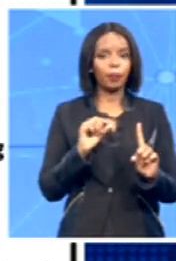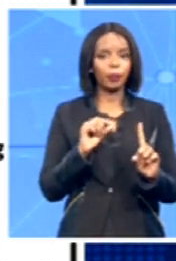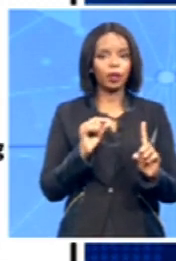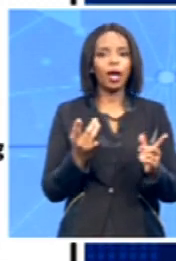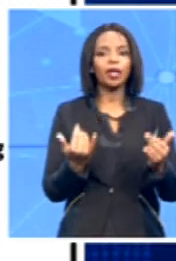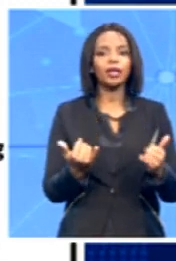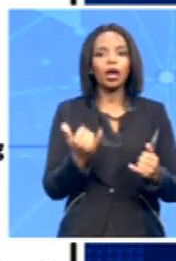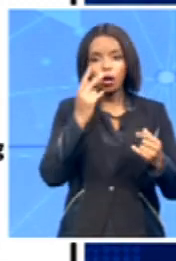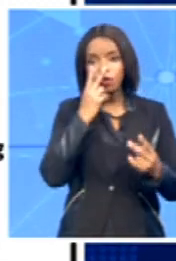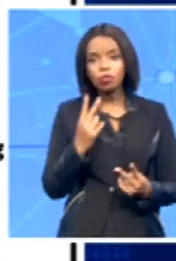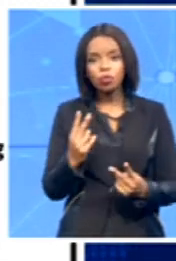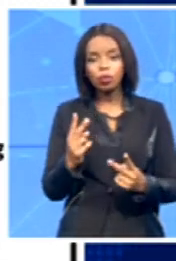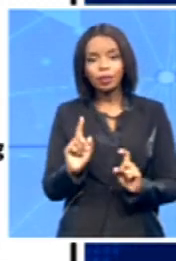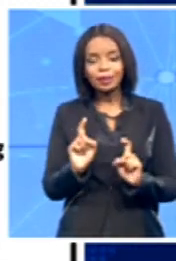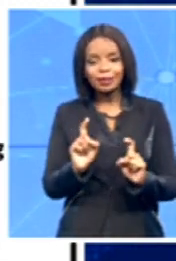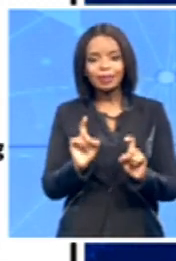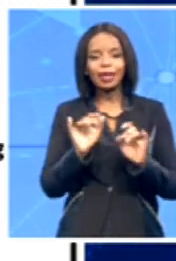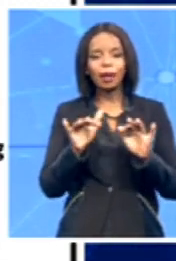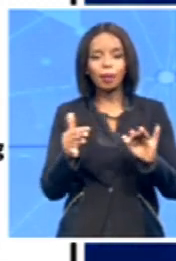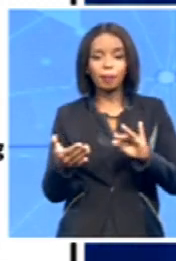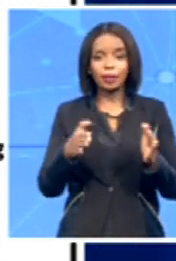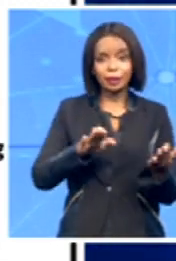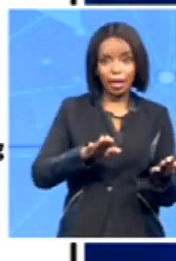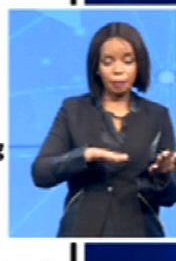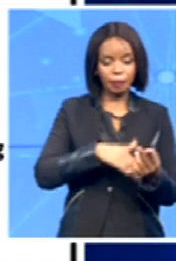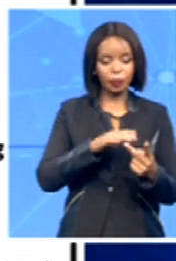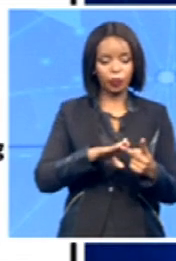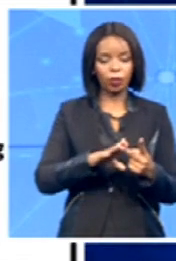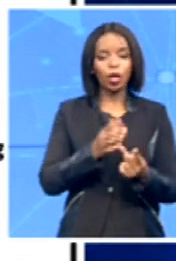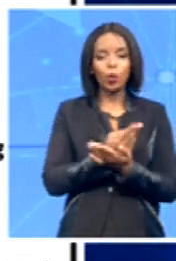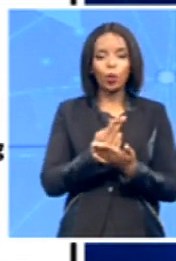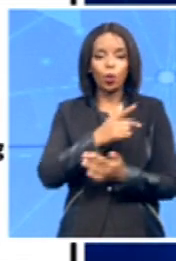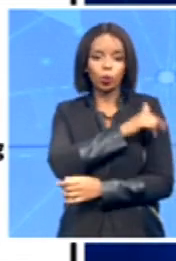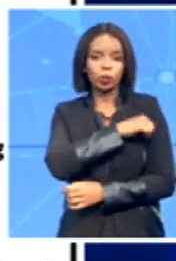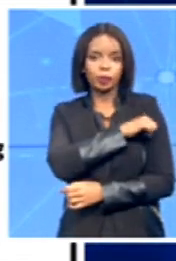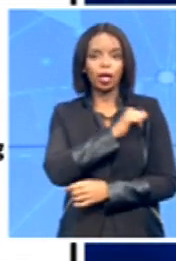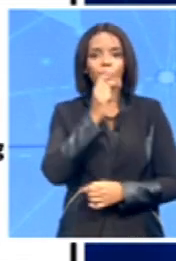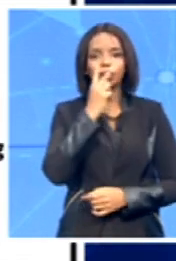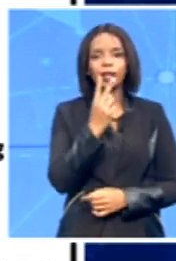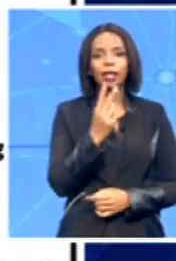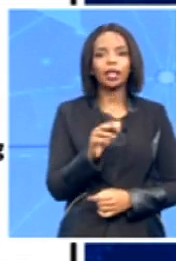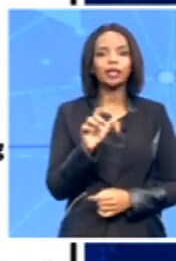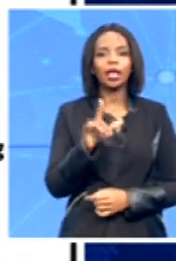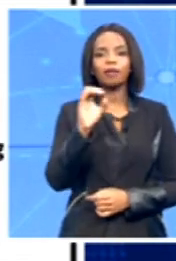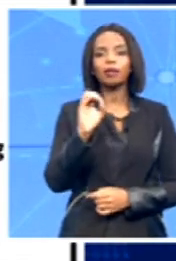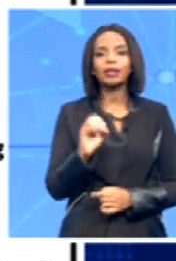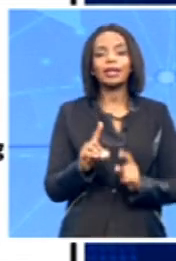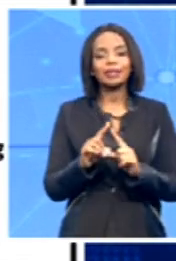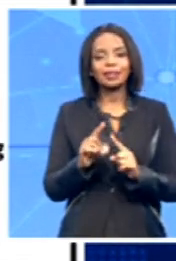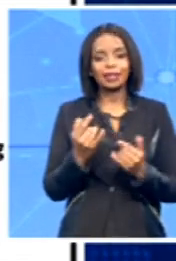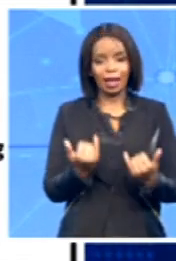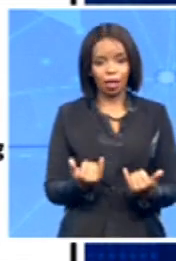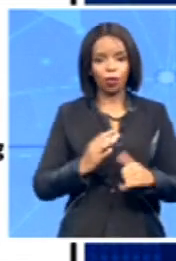see 2.7% lower risk in the Omicron period compared to 2.6% lower risk in